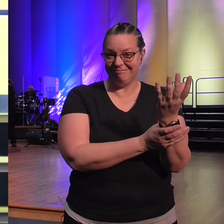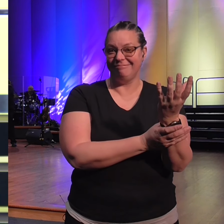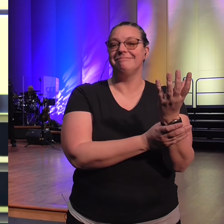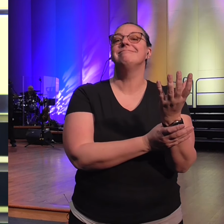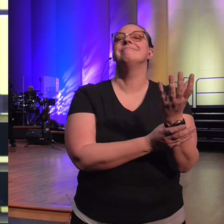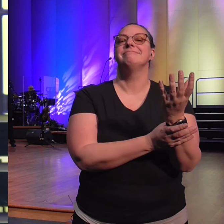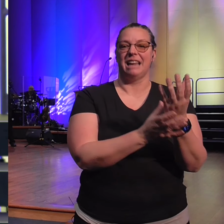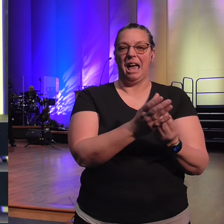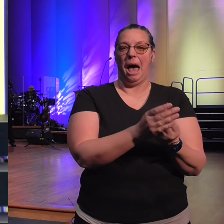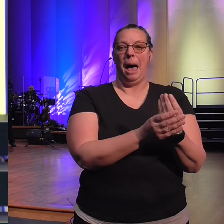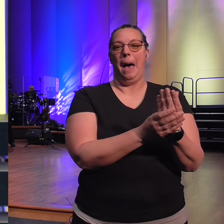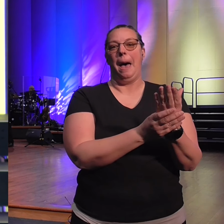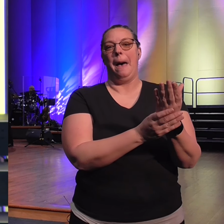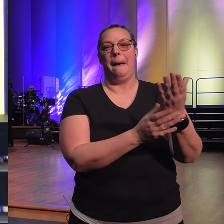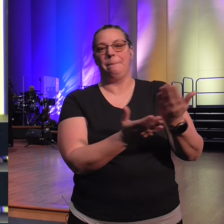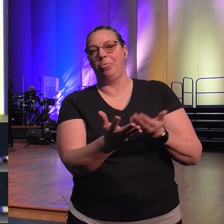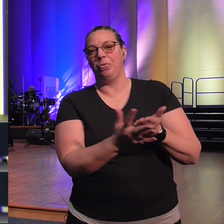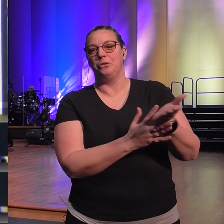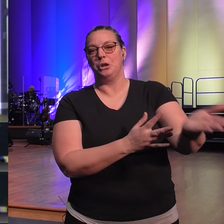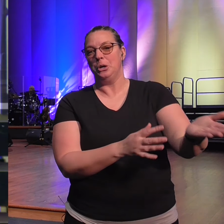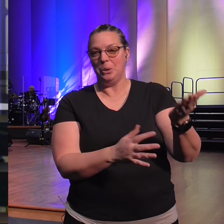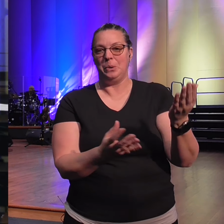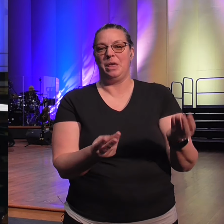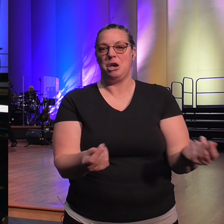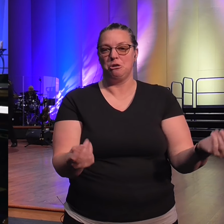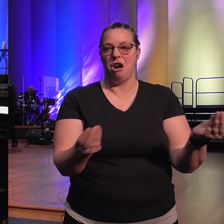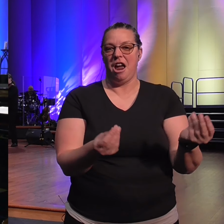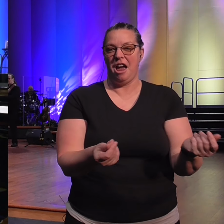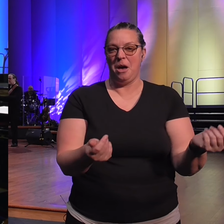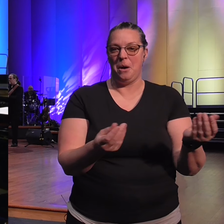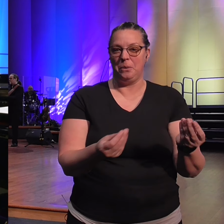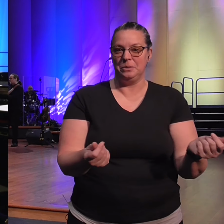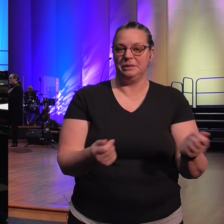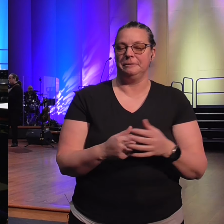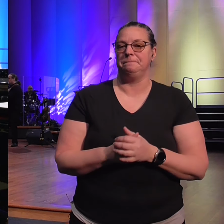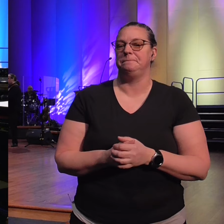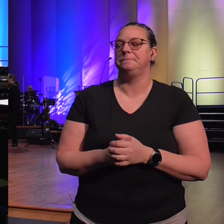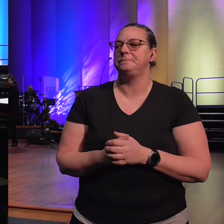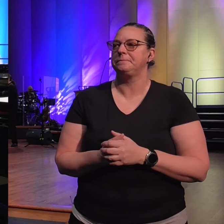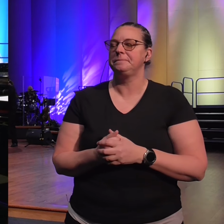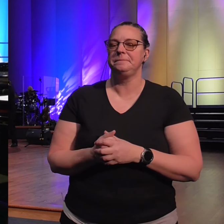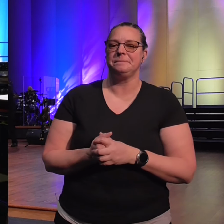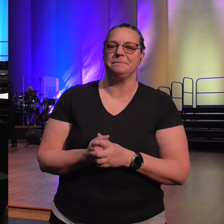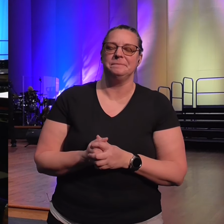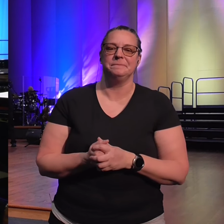shoots up to the stony ground. There's no room,